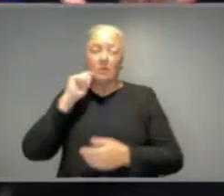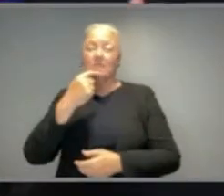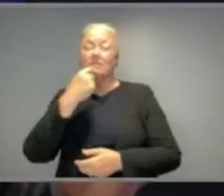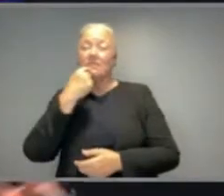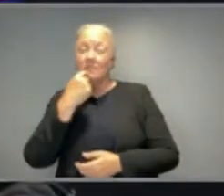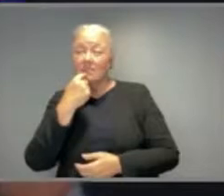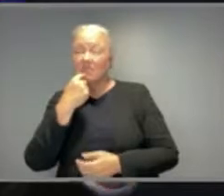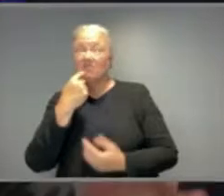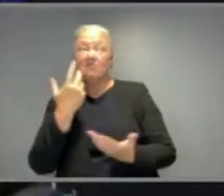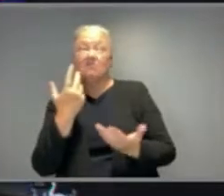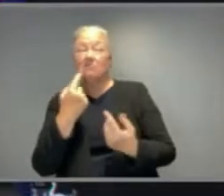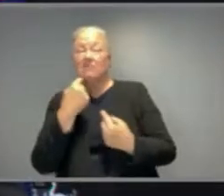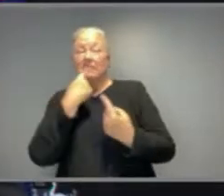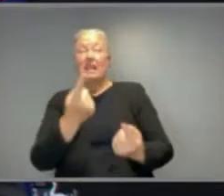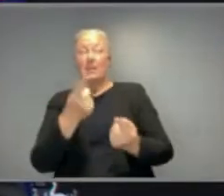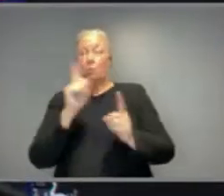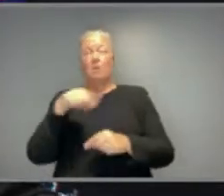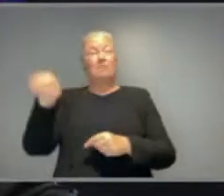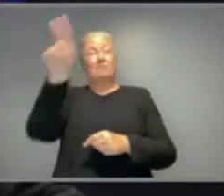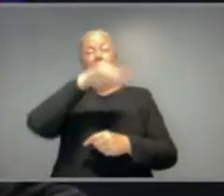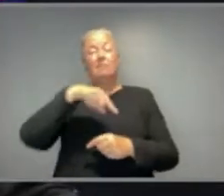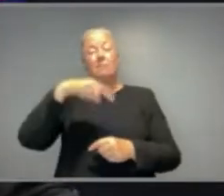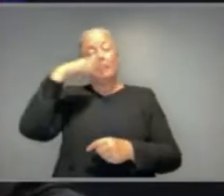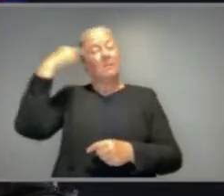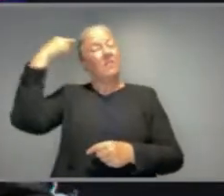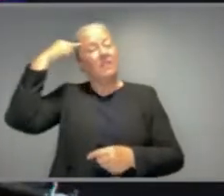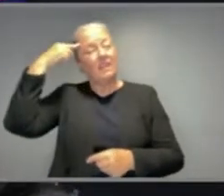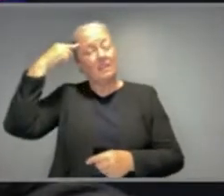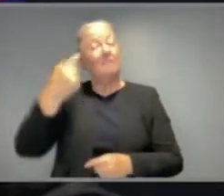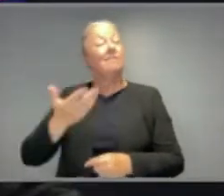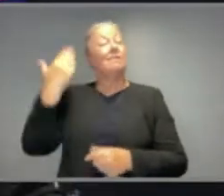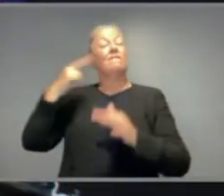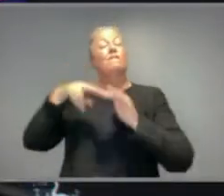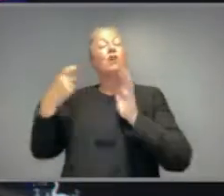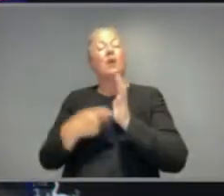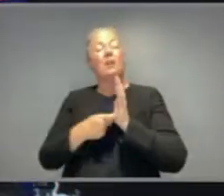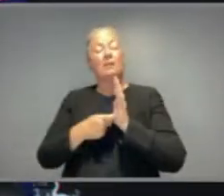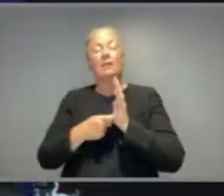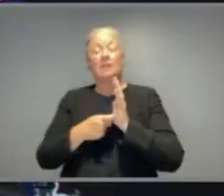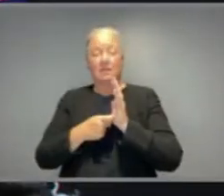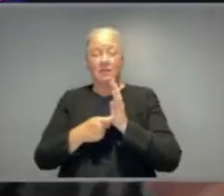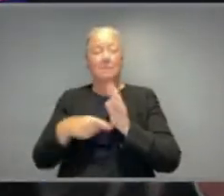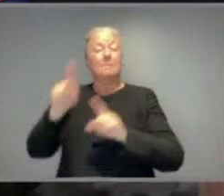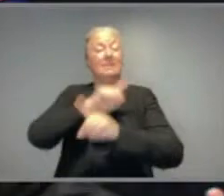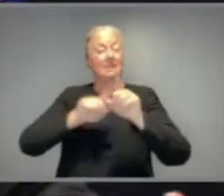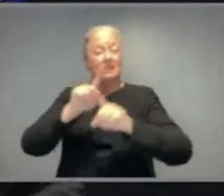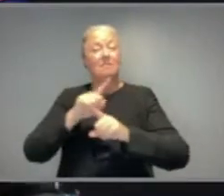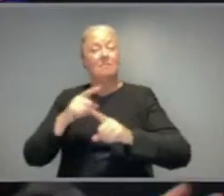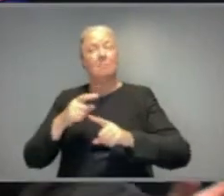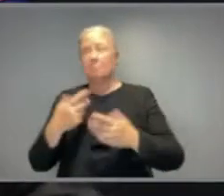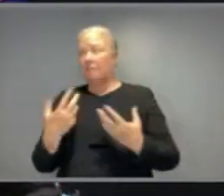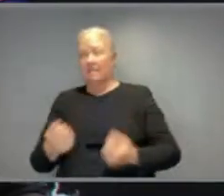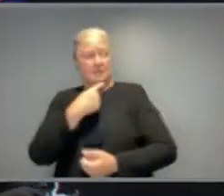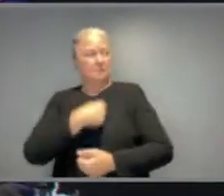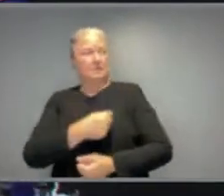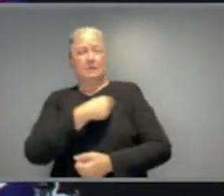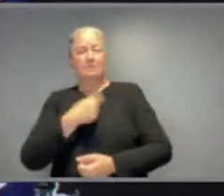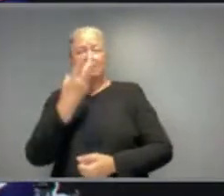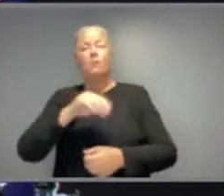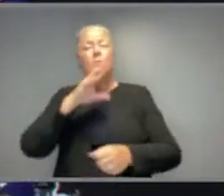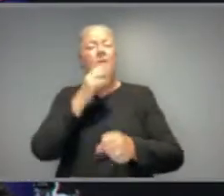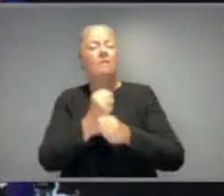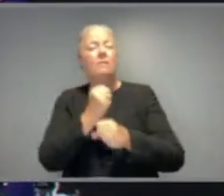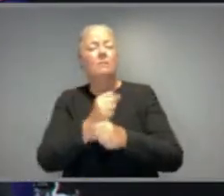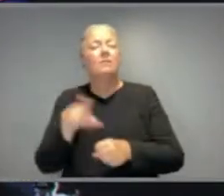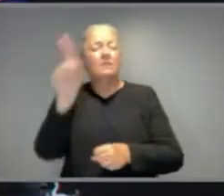response. Now, at our meeting last Friday, there was strong commitment from all states and territories to this. And I note the comments of Mark